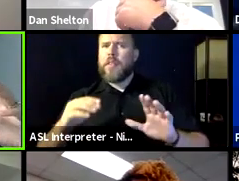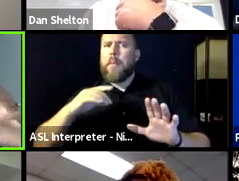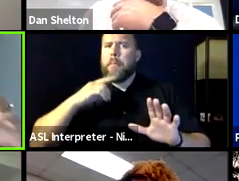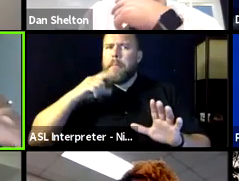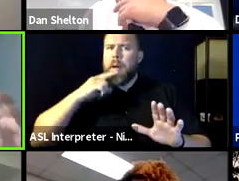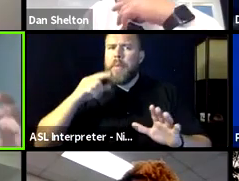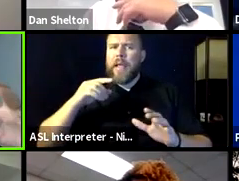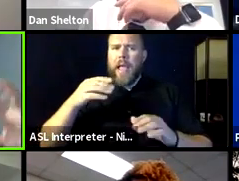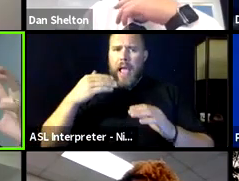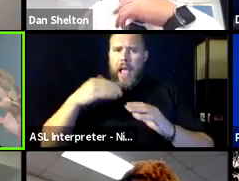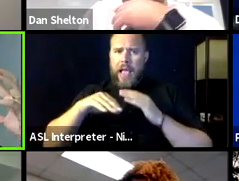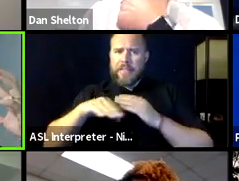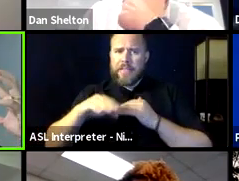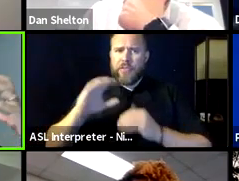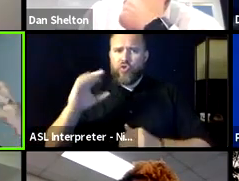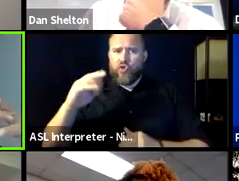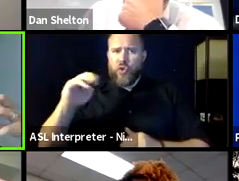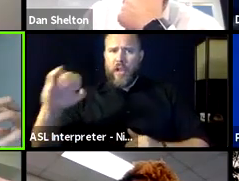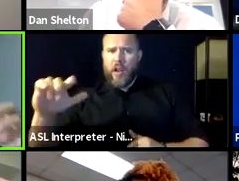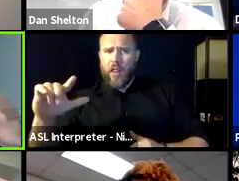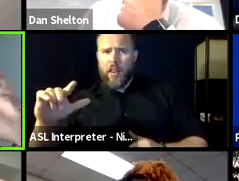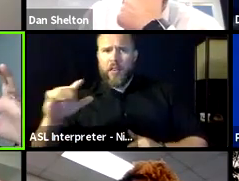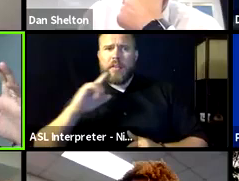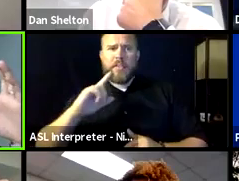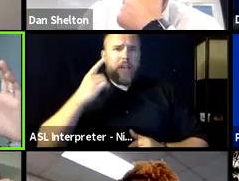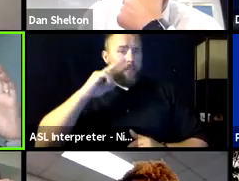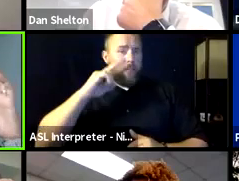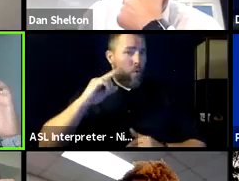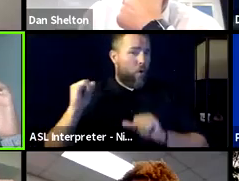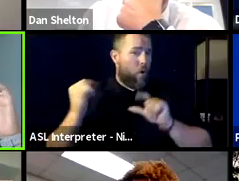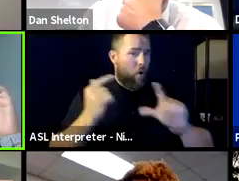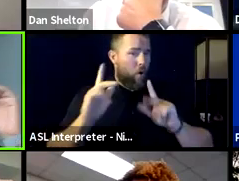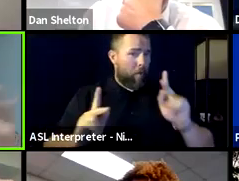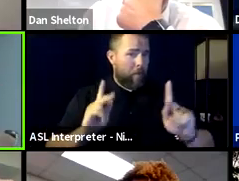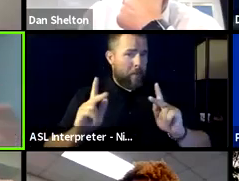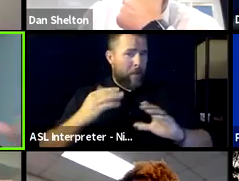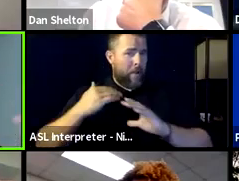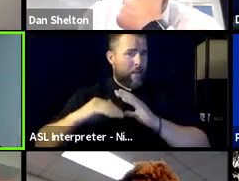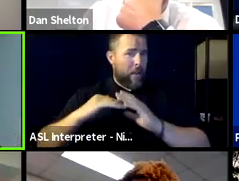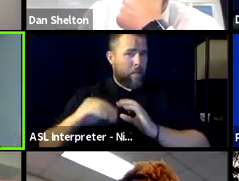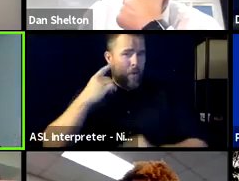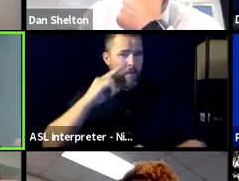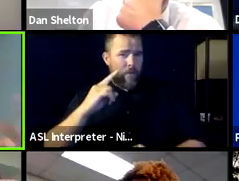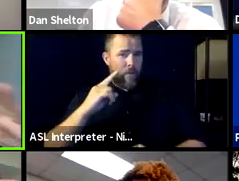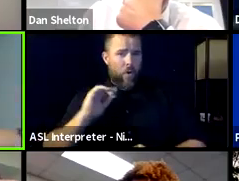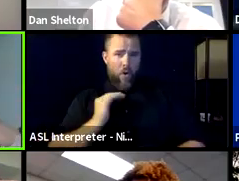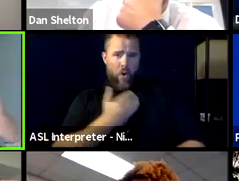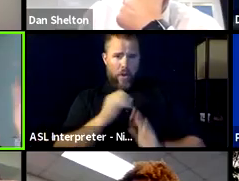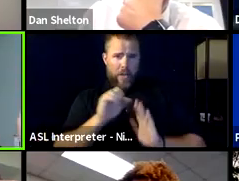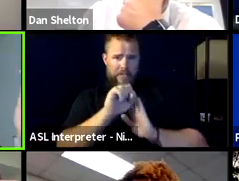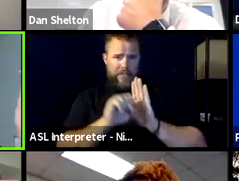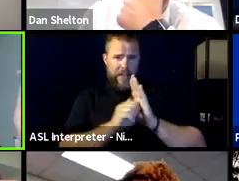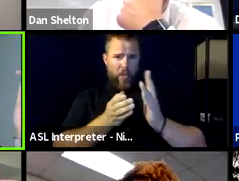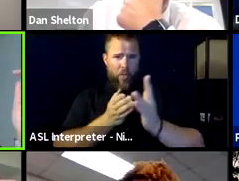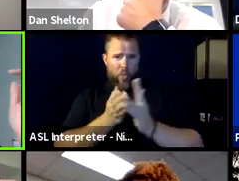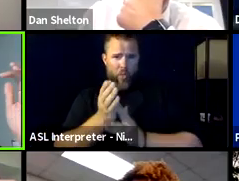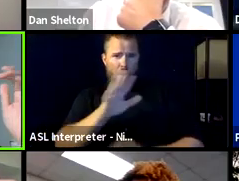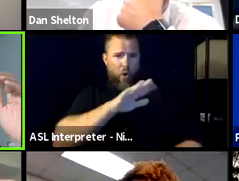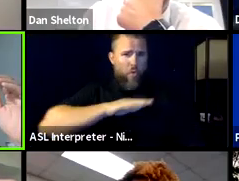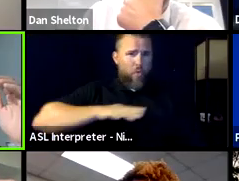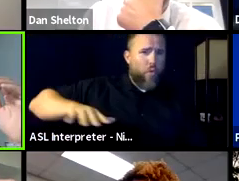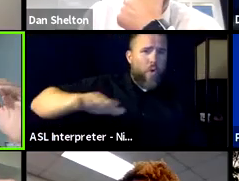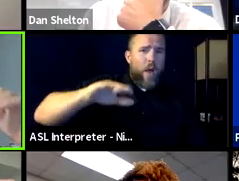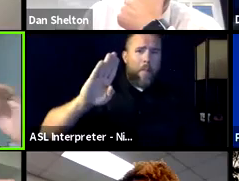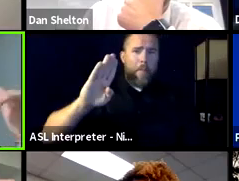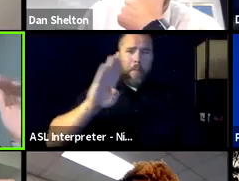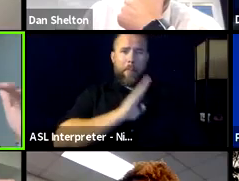access channel is something that is available to our state across the board. And just in a consideration as